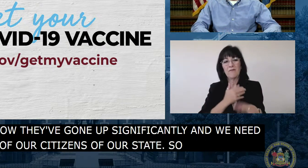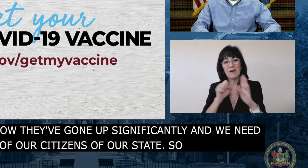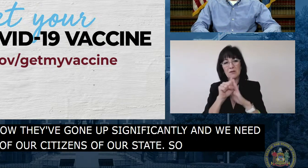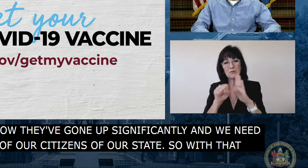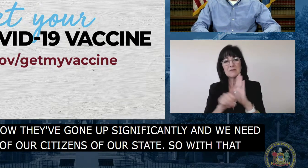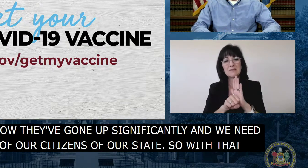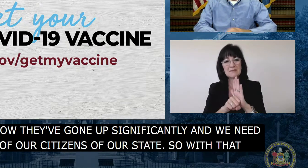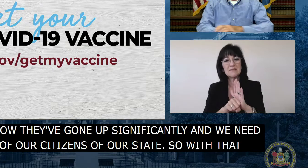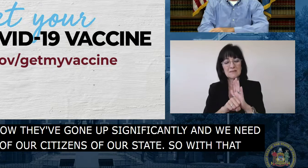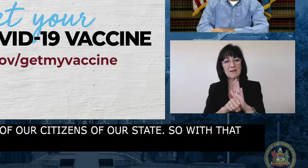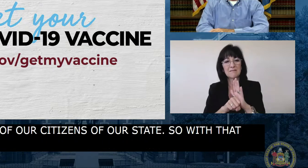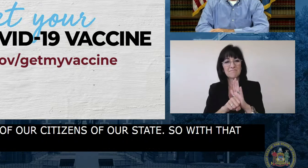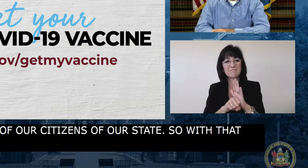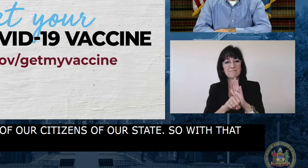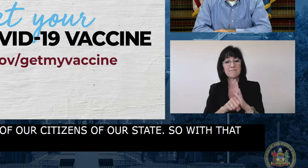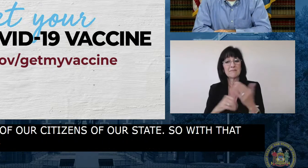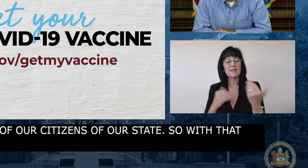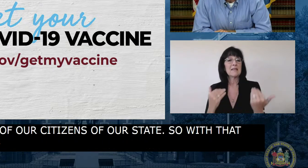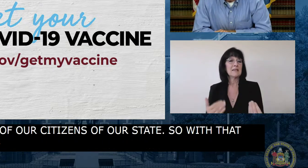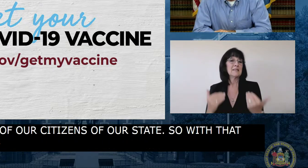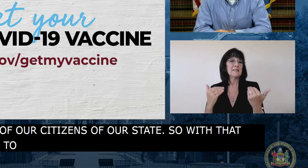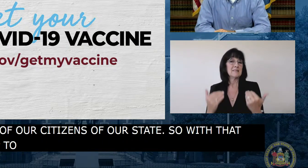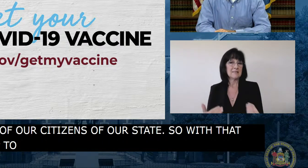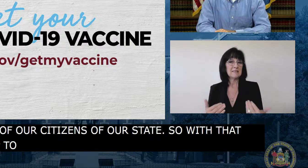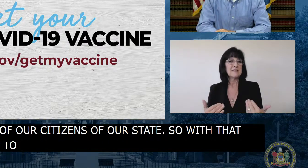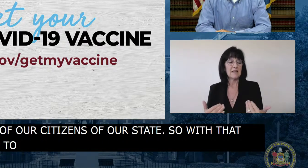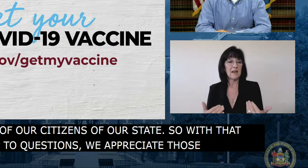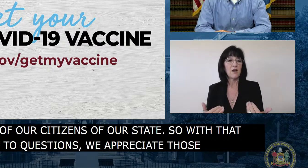up to questions. We appreciate those who've joined us